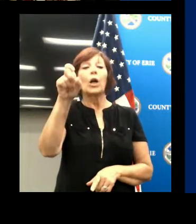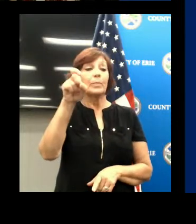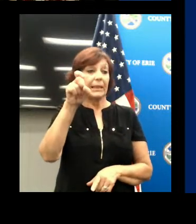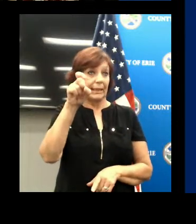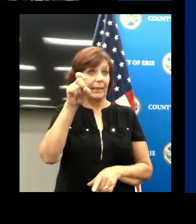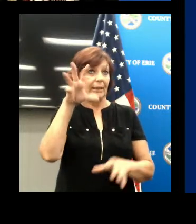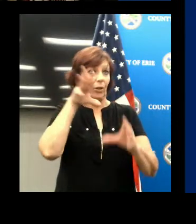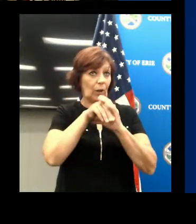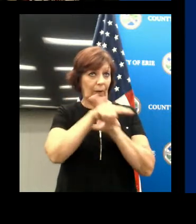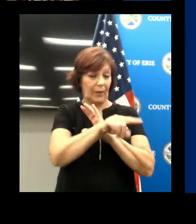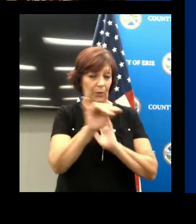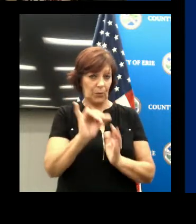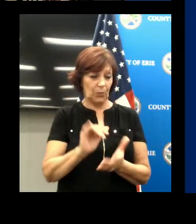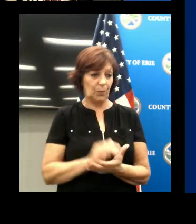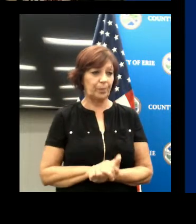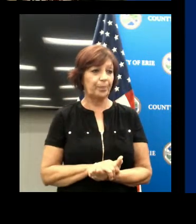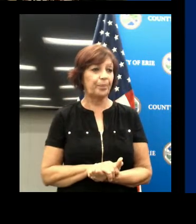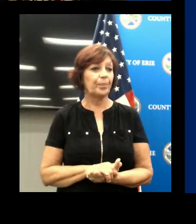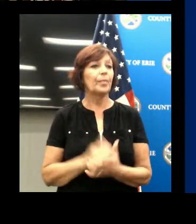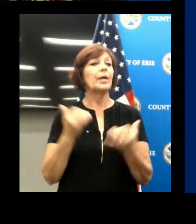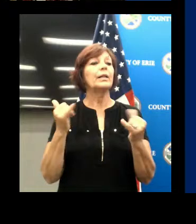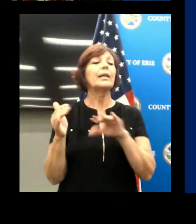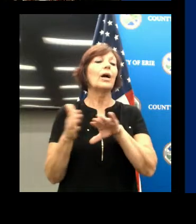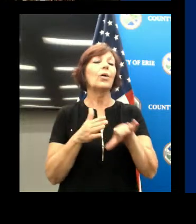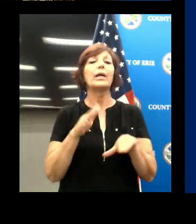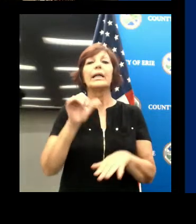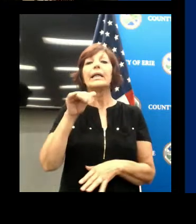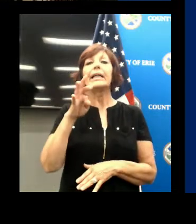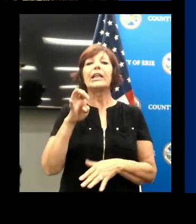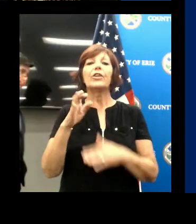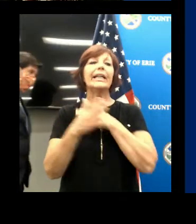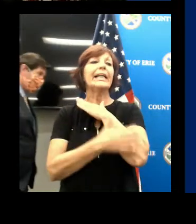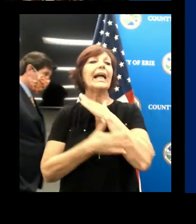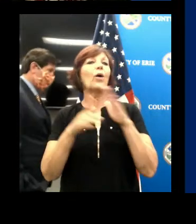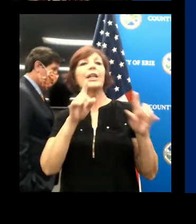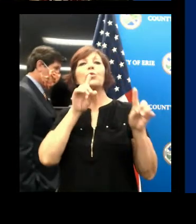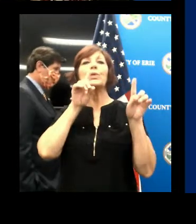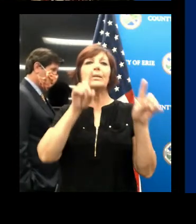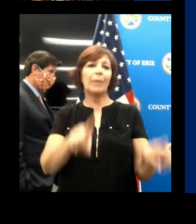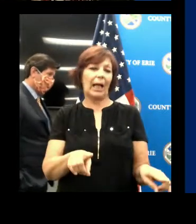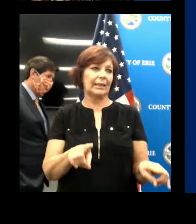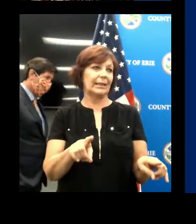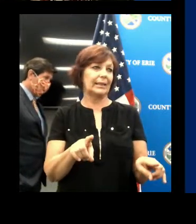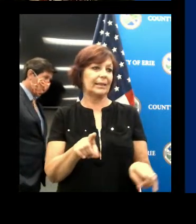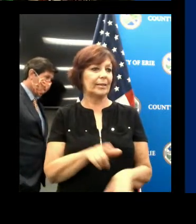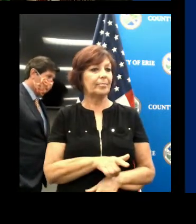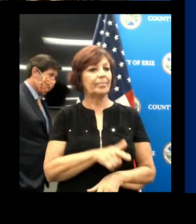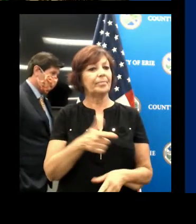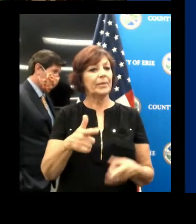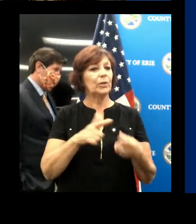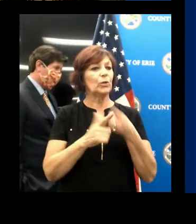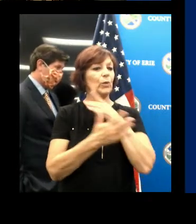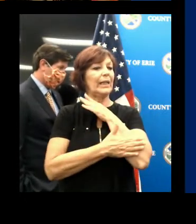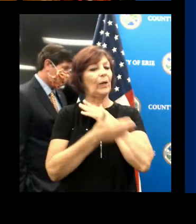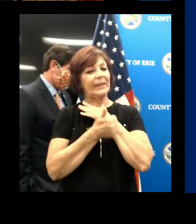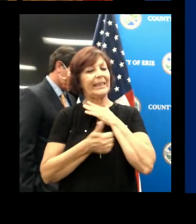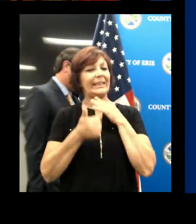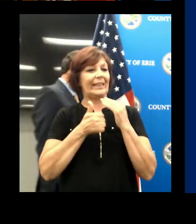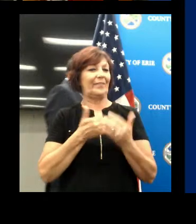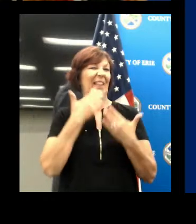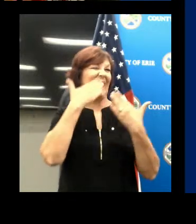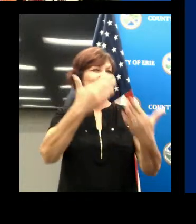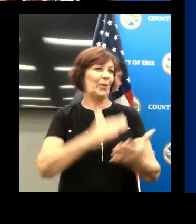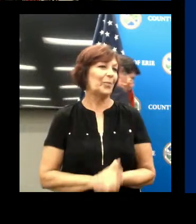this. So now we will talk about Erie County Responds, and I'm going to turn it over to the county executive.